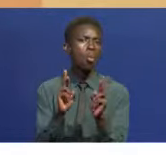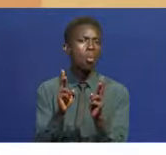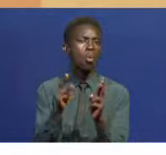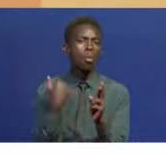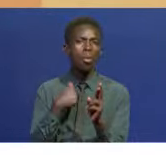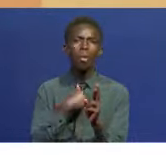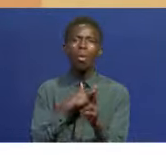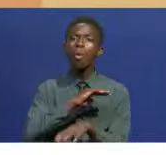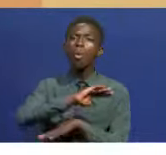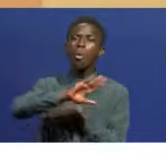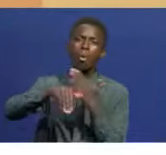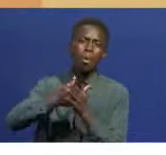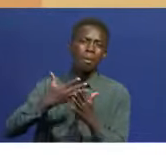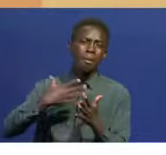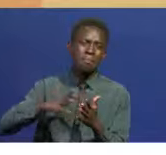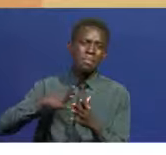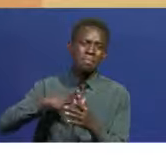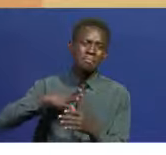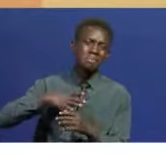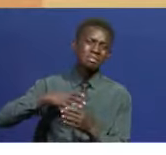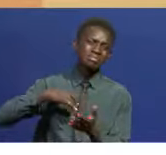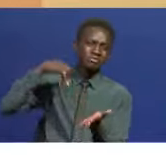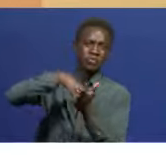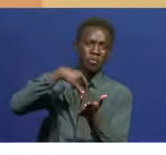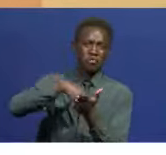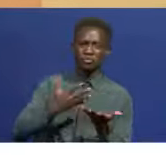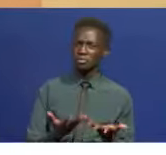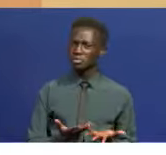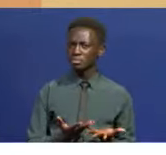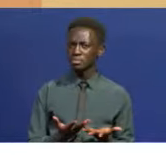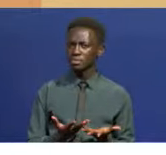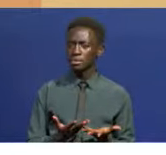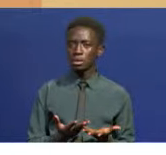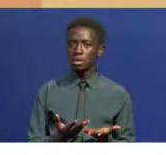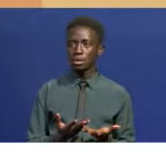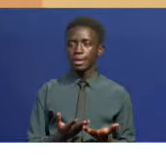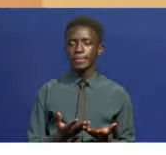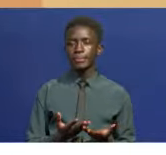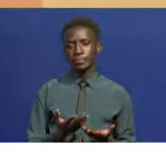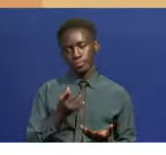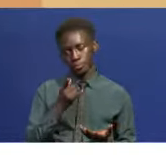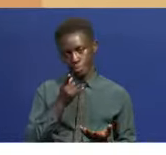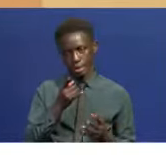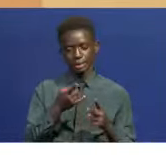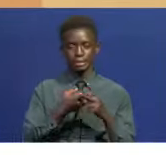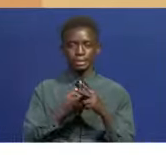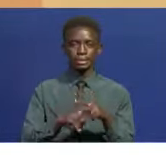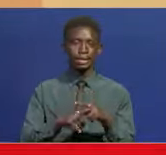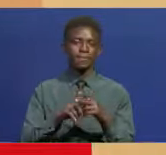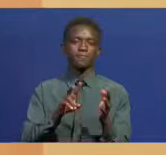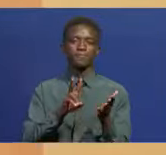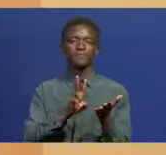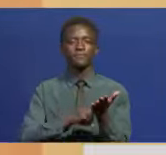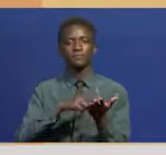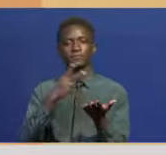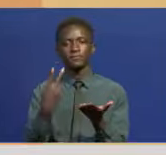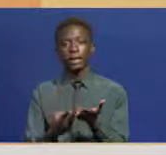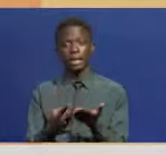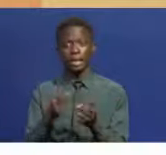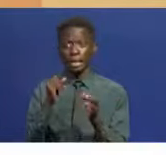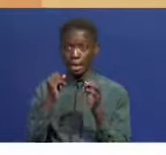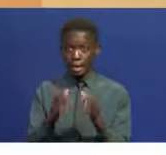And we are saying, first of all, that is the entry point of failure. Mm. And if that is the entry point of failure, we will say,